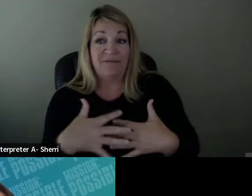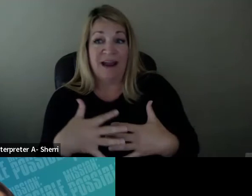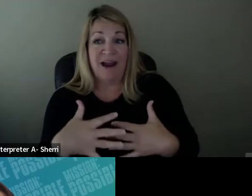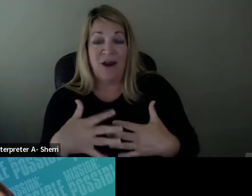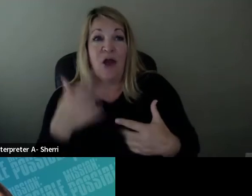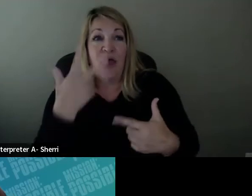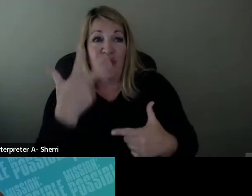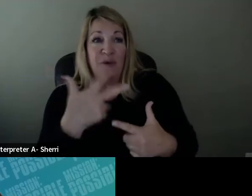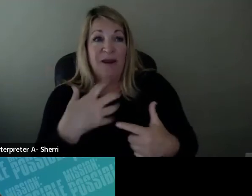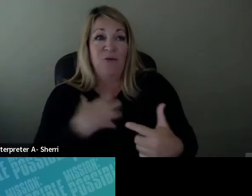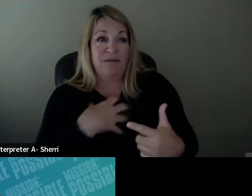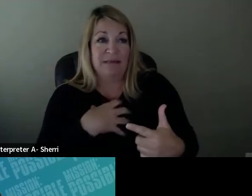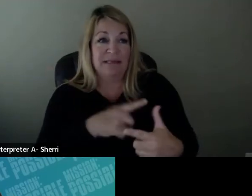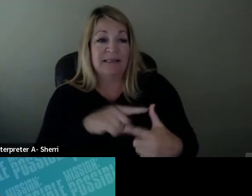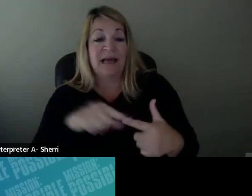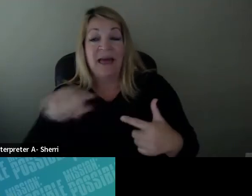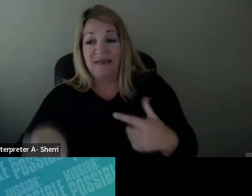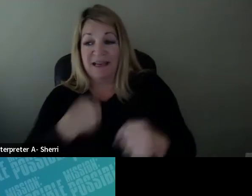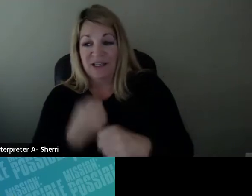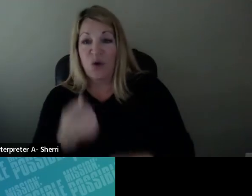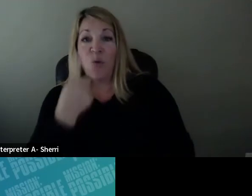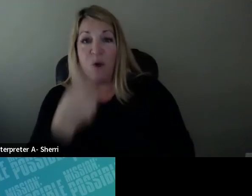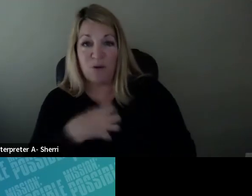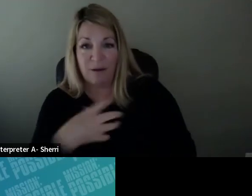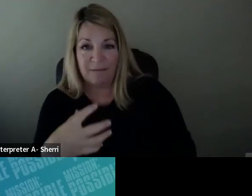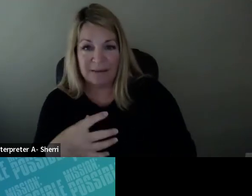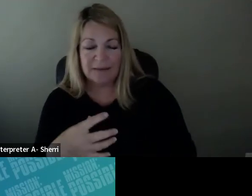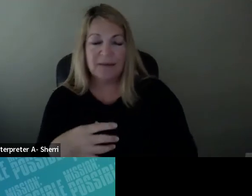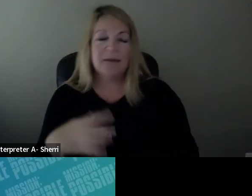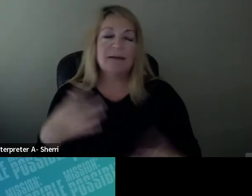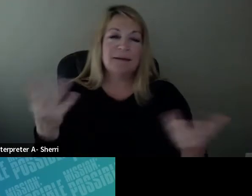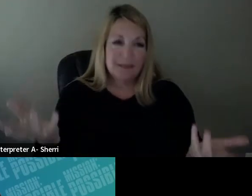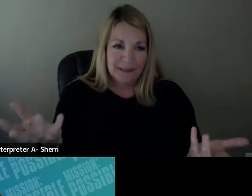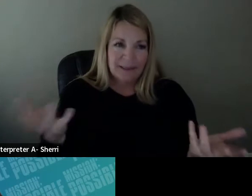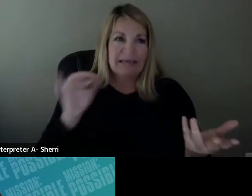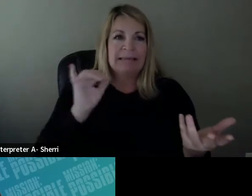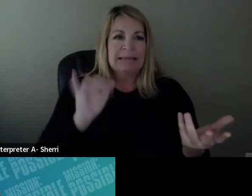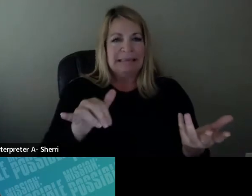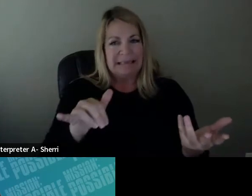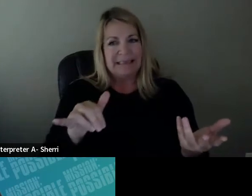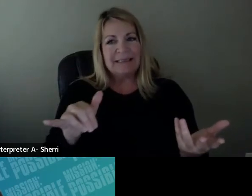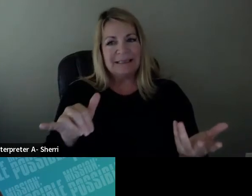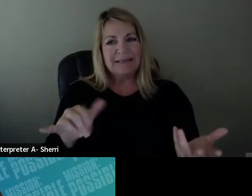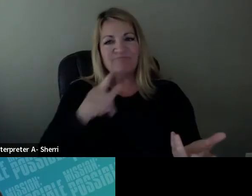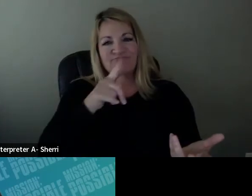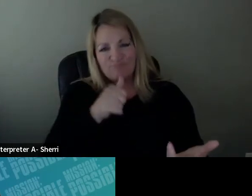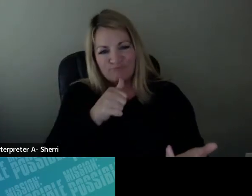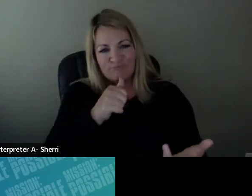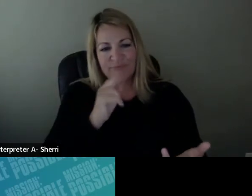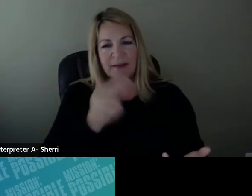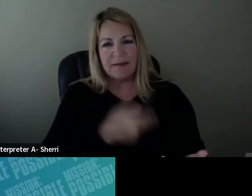and then this year we had 1. And that really discouraged us,